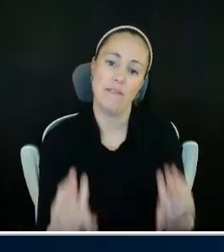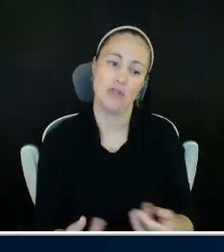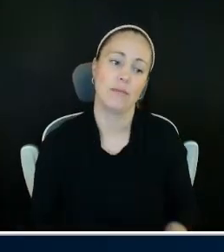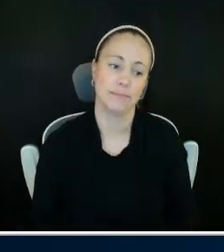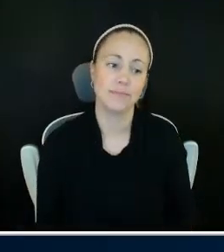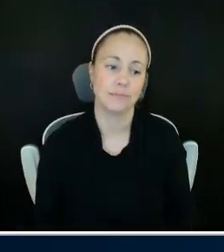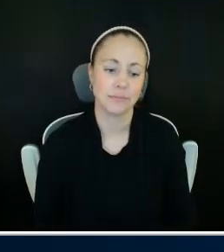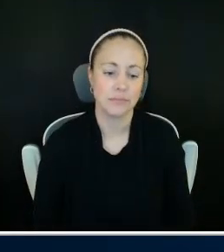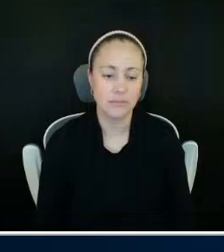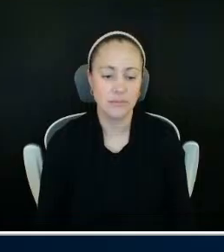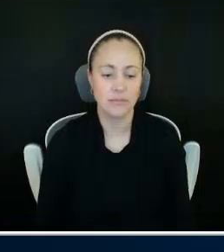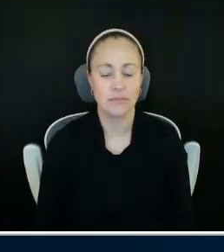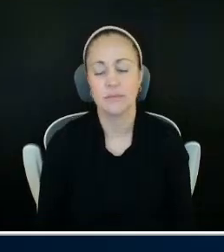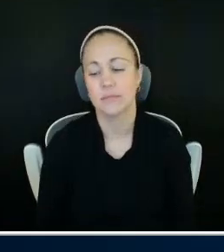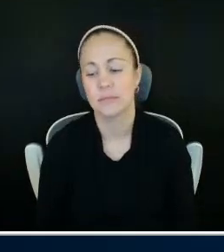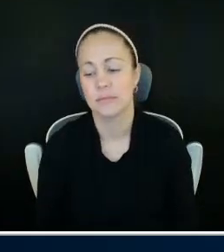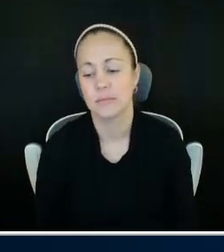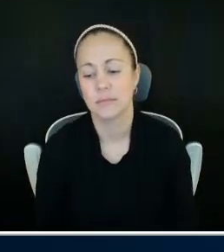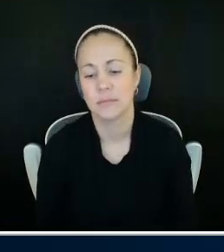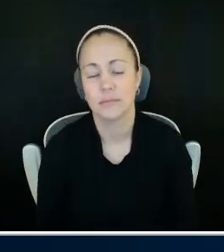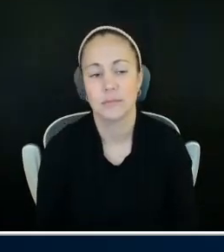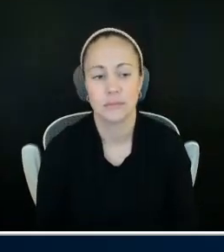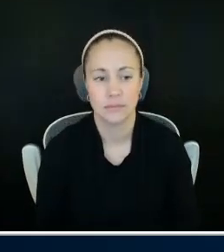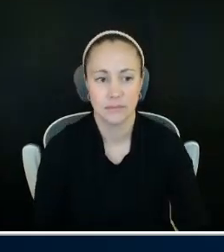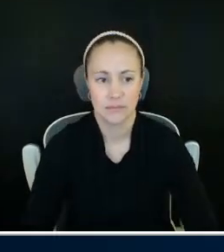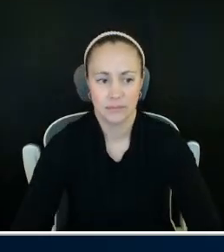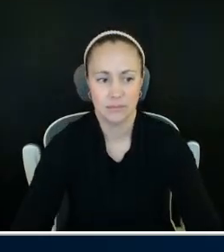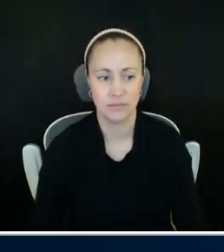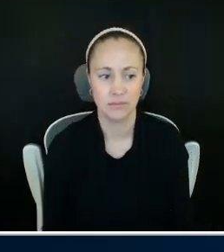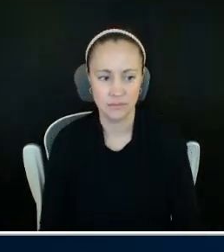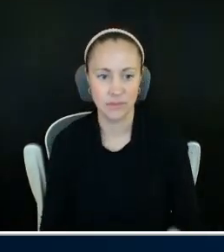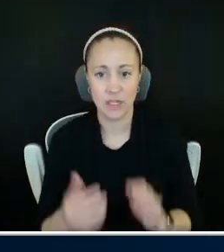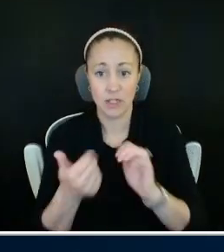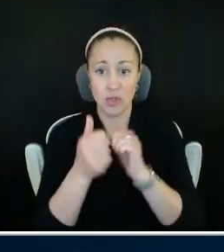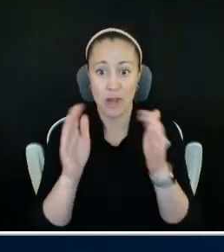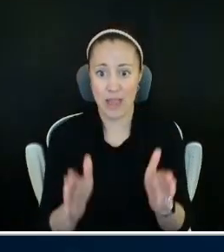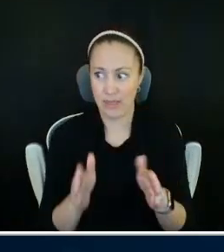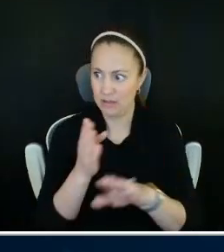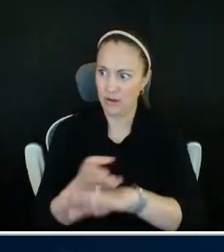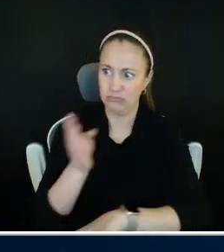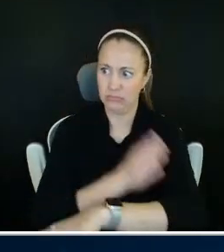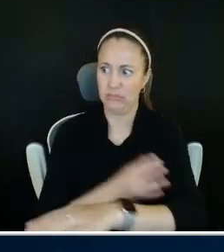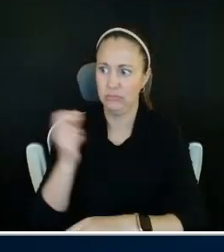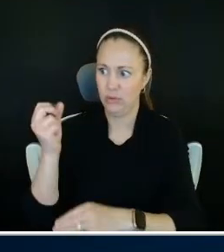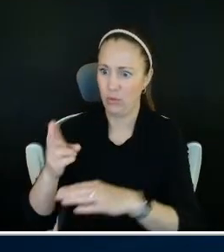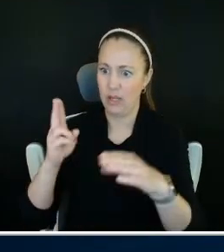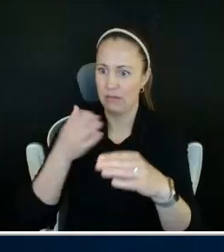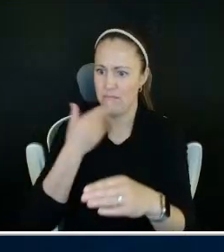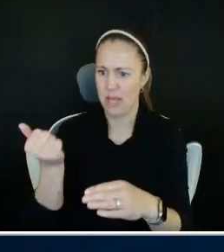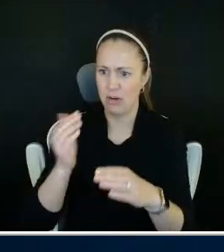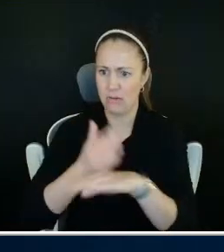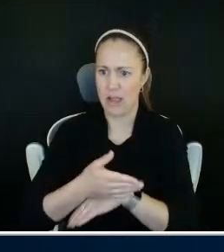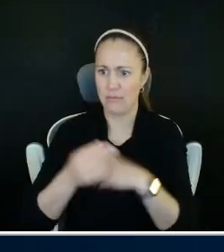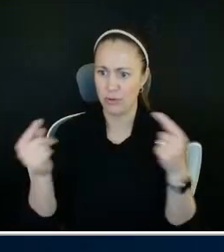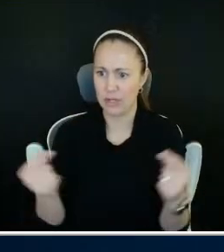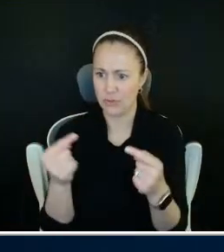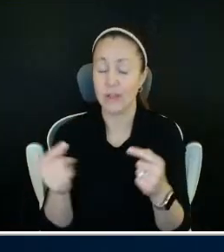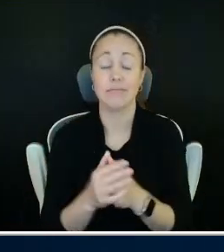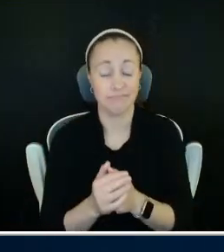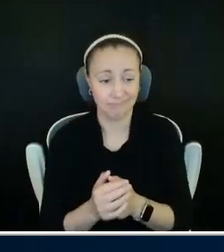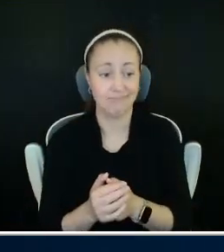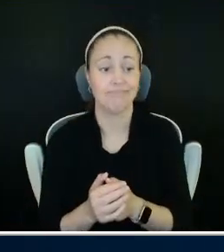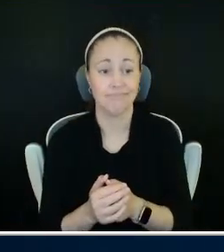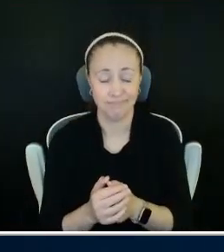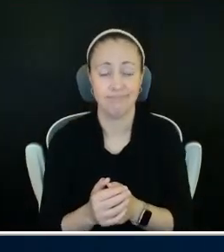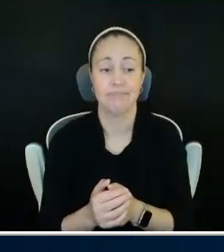coming out of here throwing better than they were even before their injury. Lael, has that been, do you feel